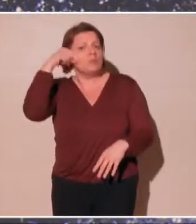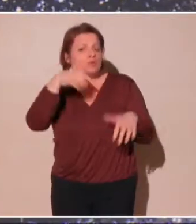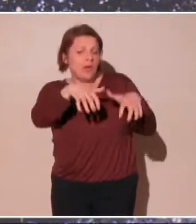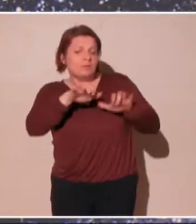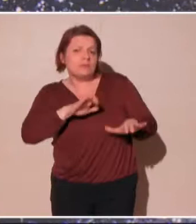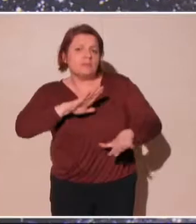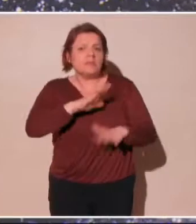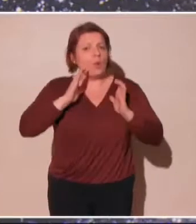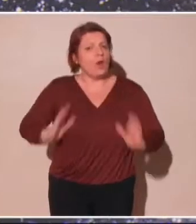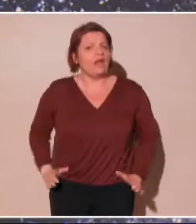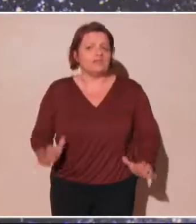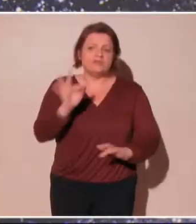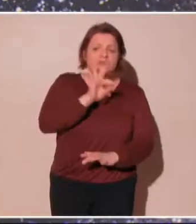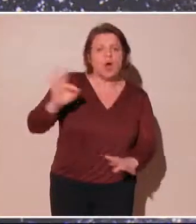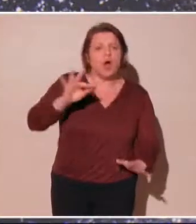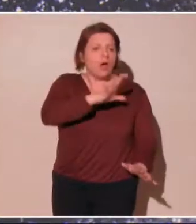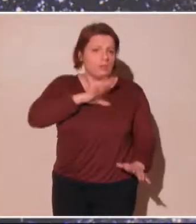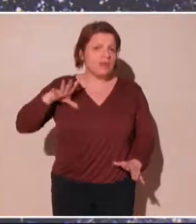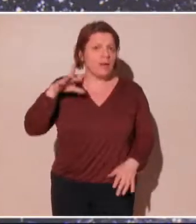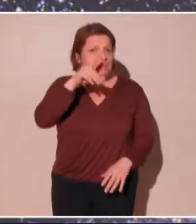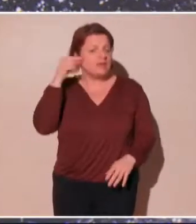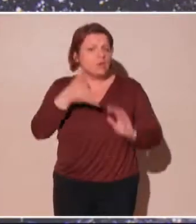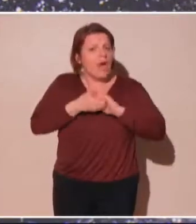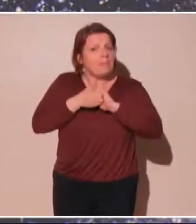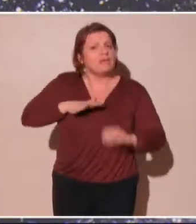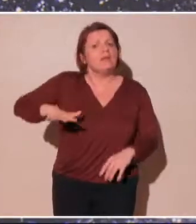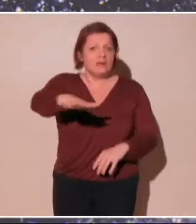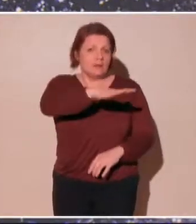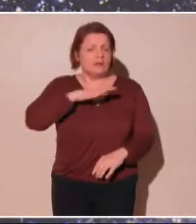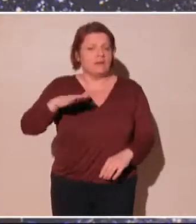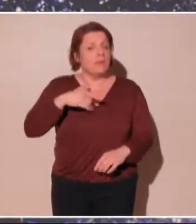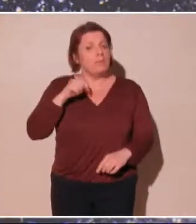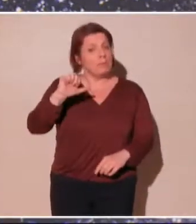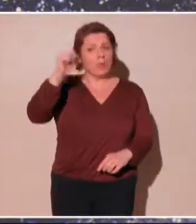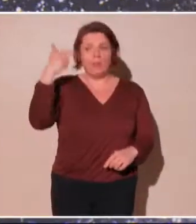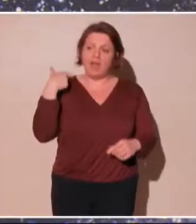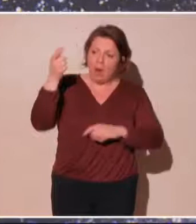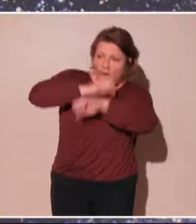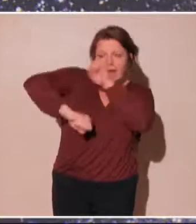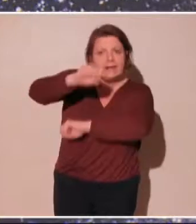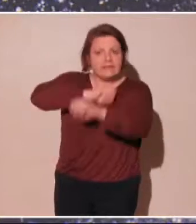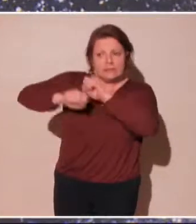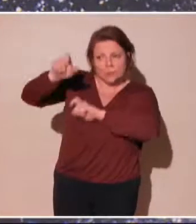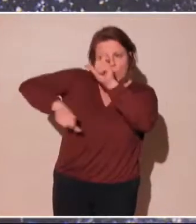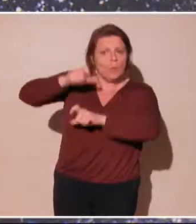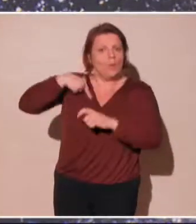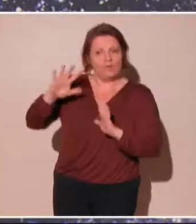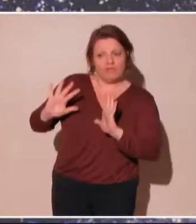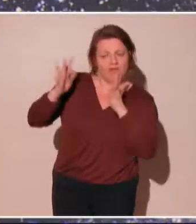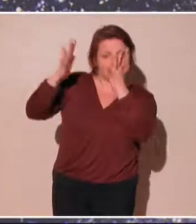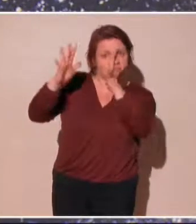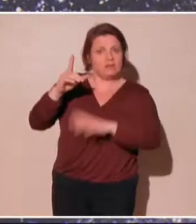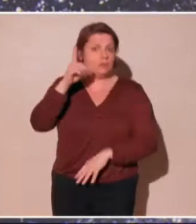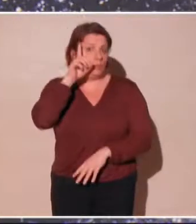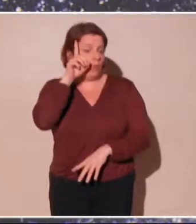Administrator of the Collège de France, ladies and gentlemen, dear friends. First of all, I'd like to congratulate the